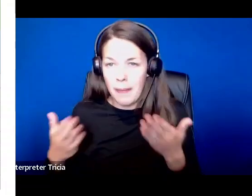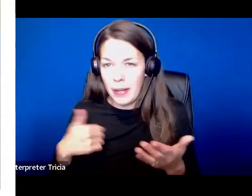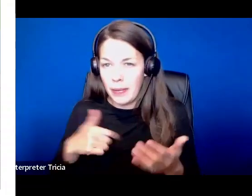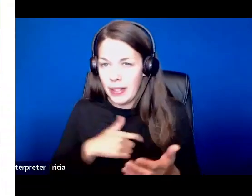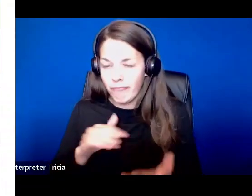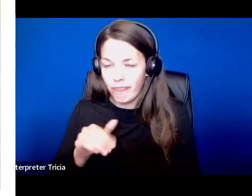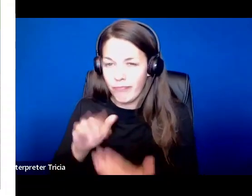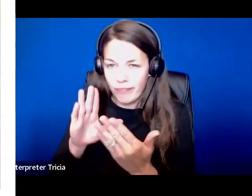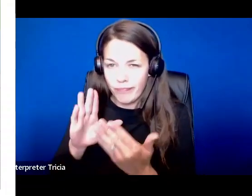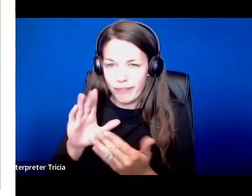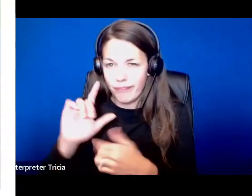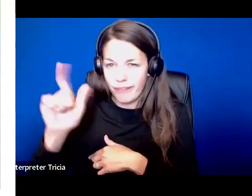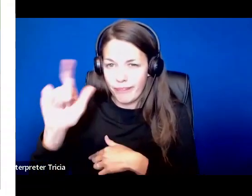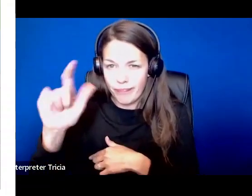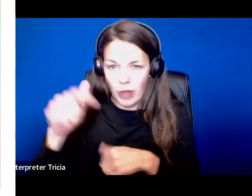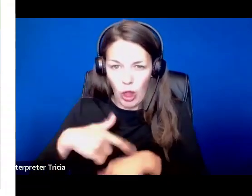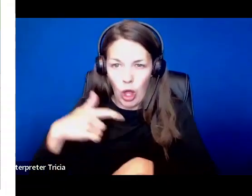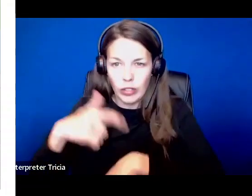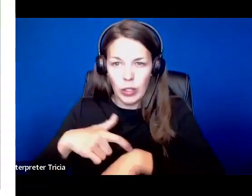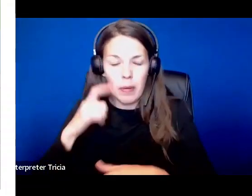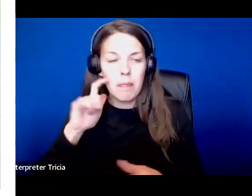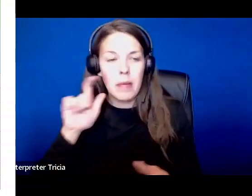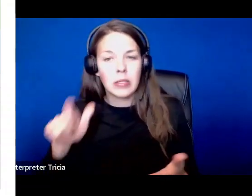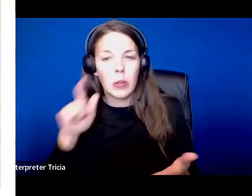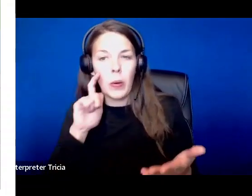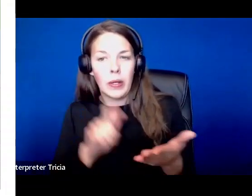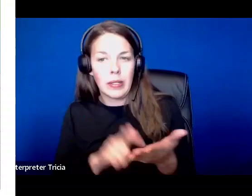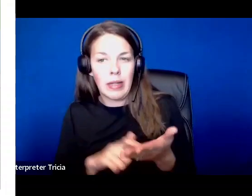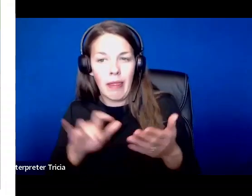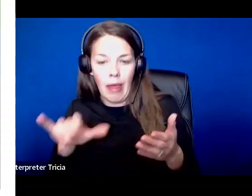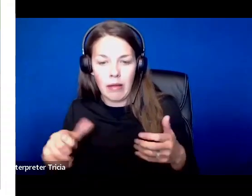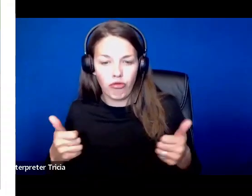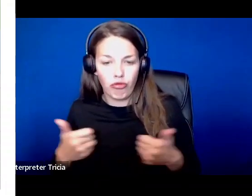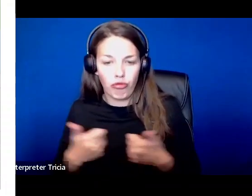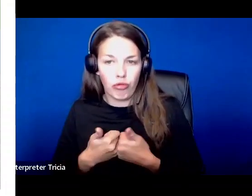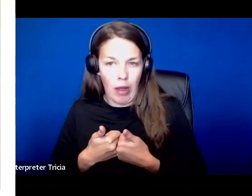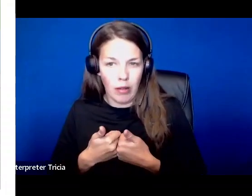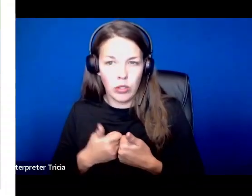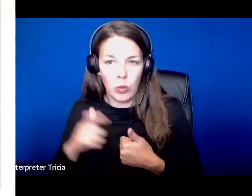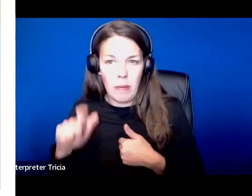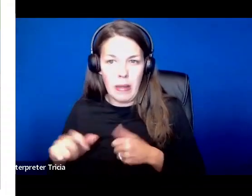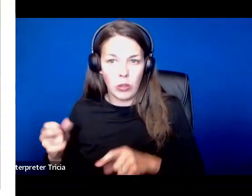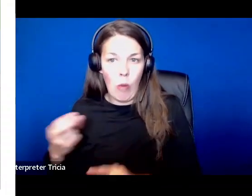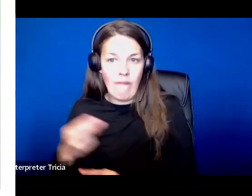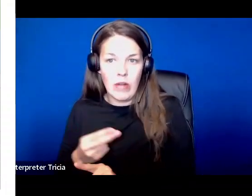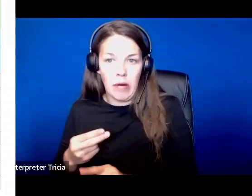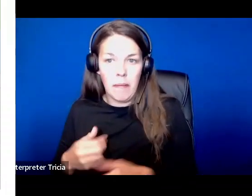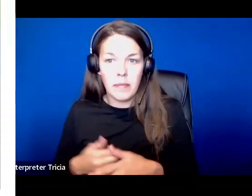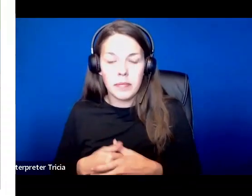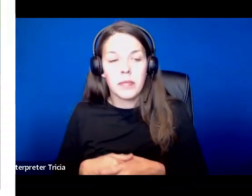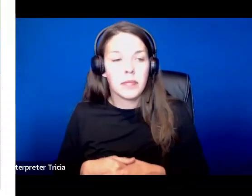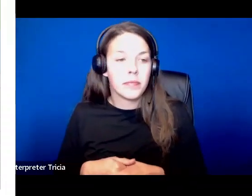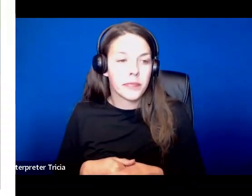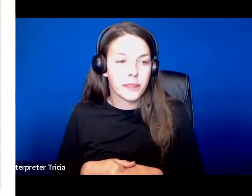addressed long-term, but it just needs to be recognized as a challenge to overcome for sure. All right, next